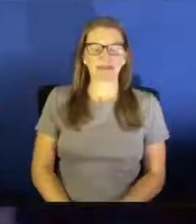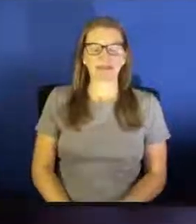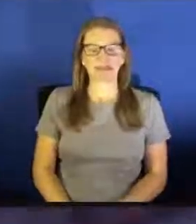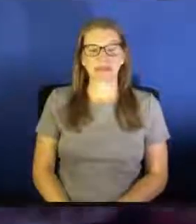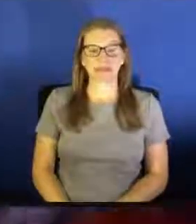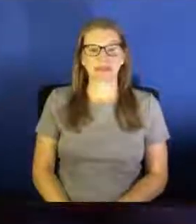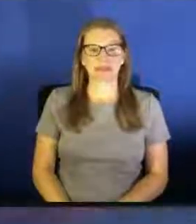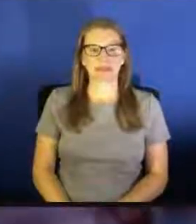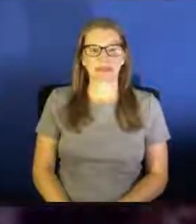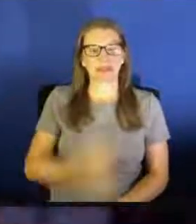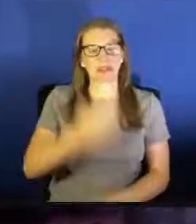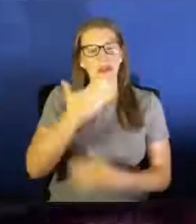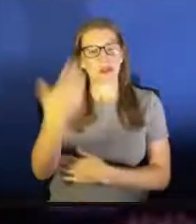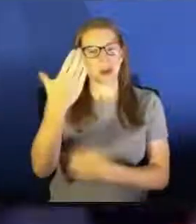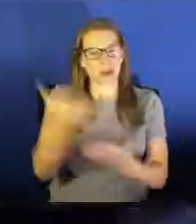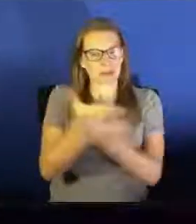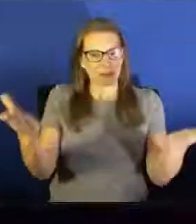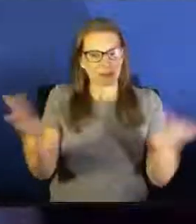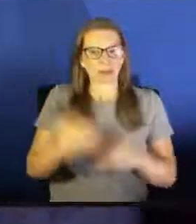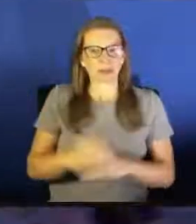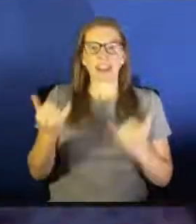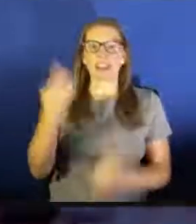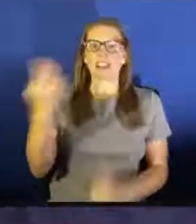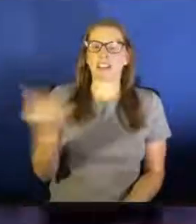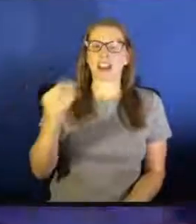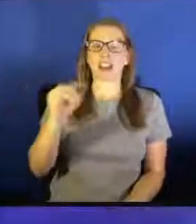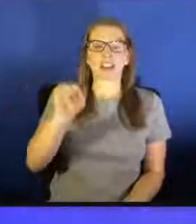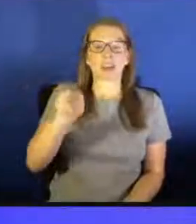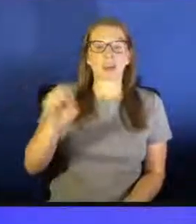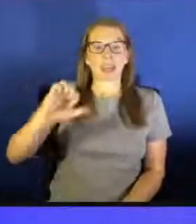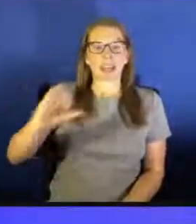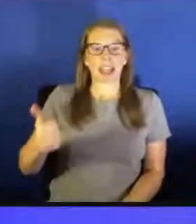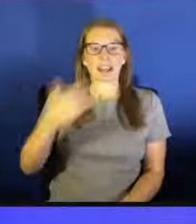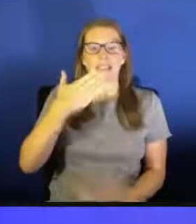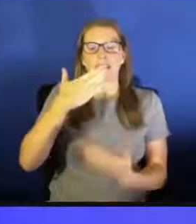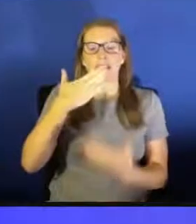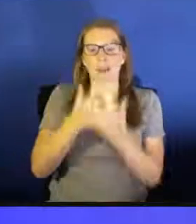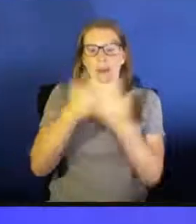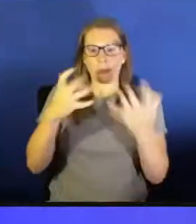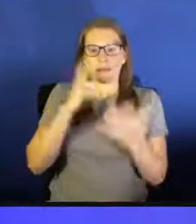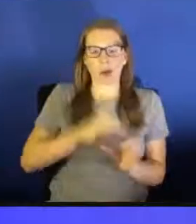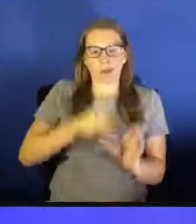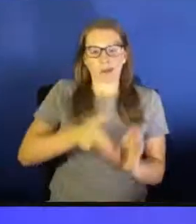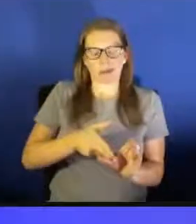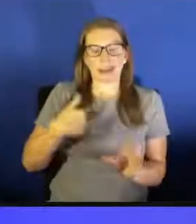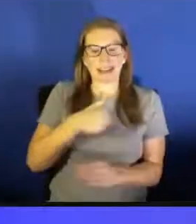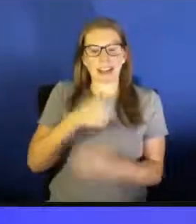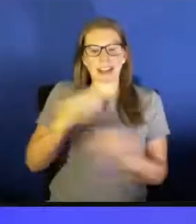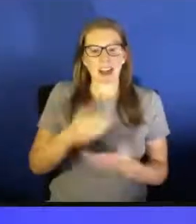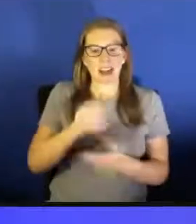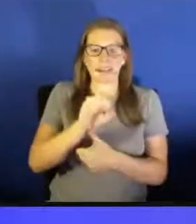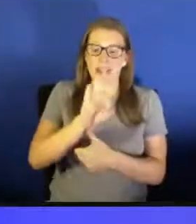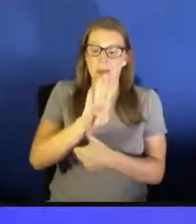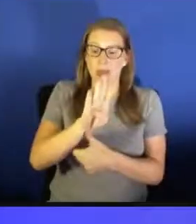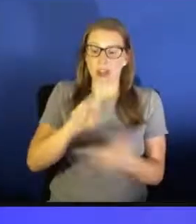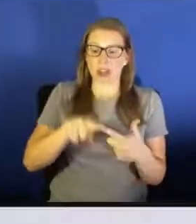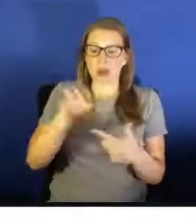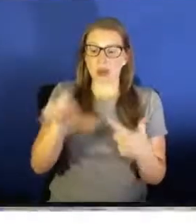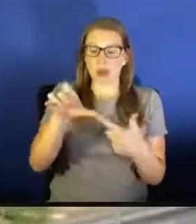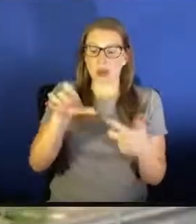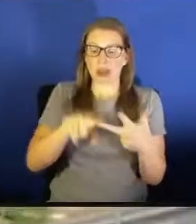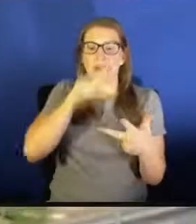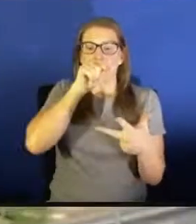And good morning to all of you. It is Friday, June 10th. Thank you so much for joining us here on Facebook, YouTube, and on Twitter. Coming